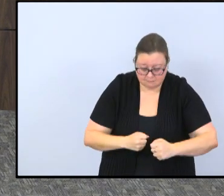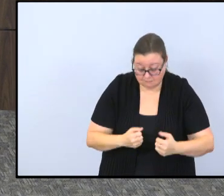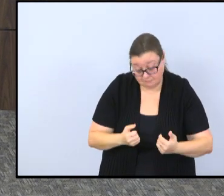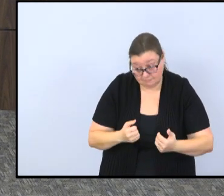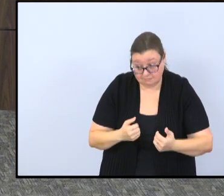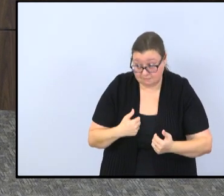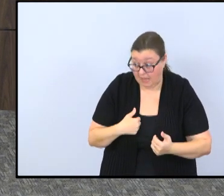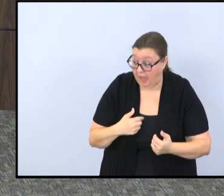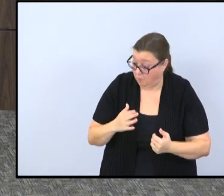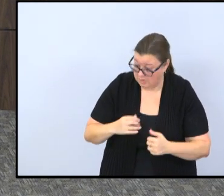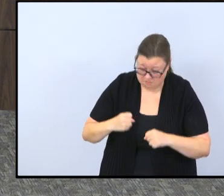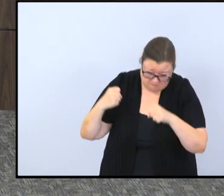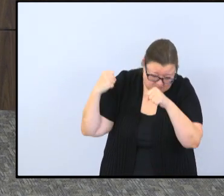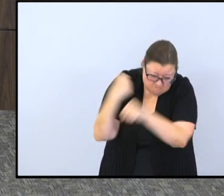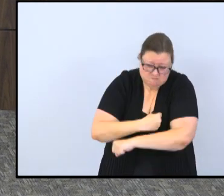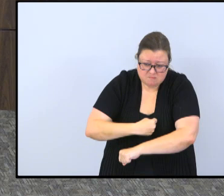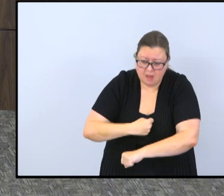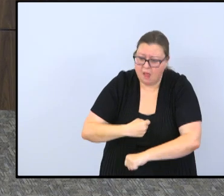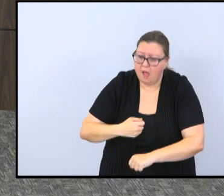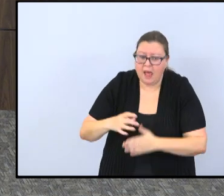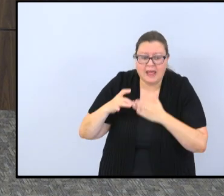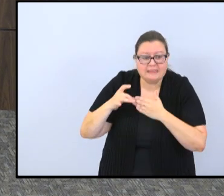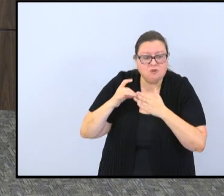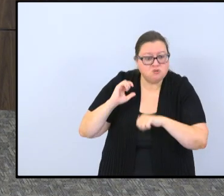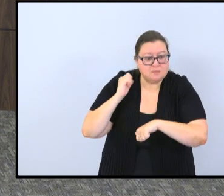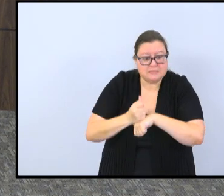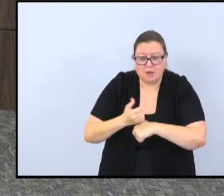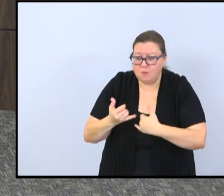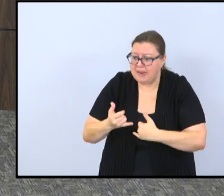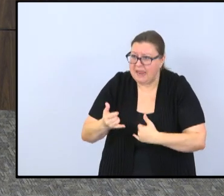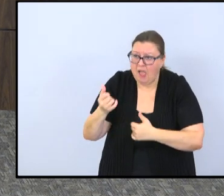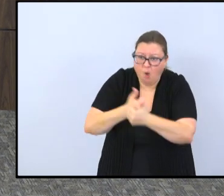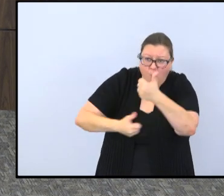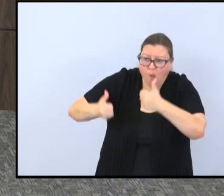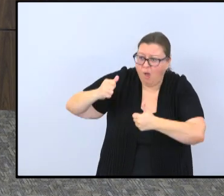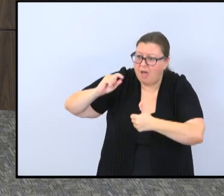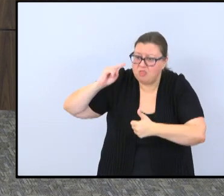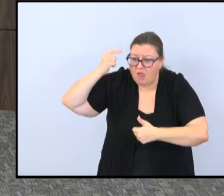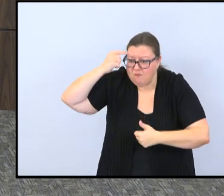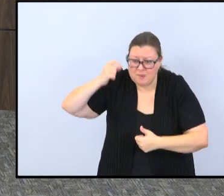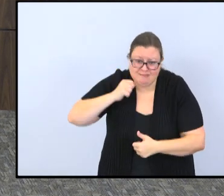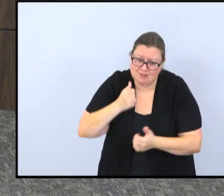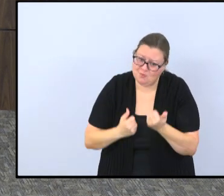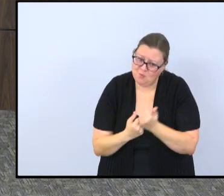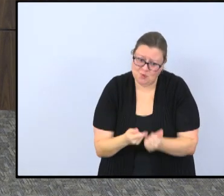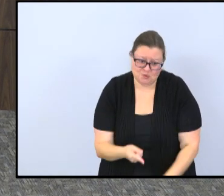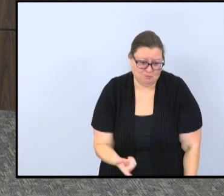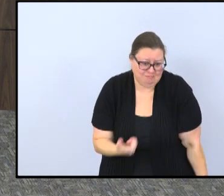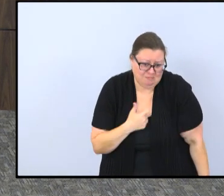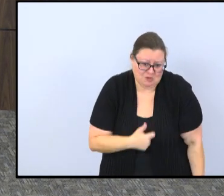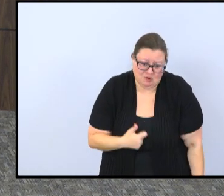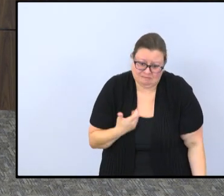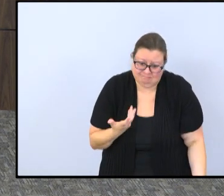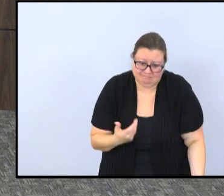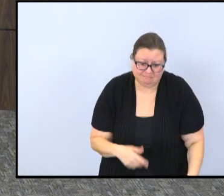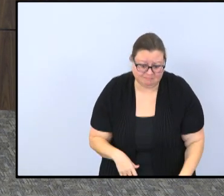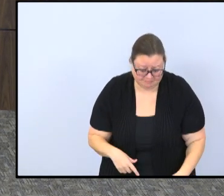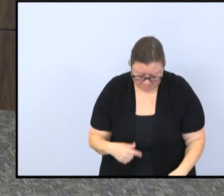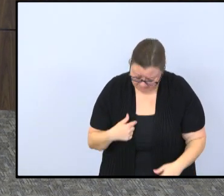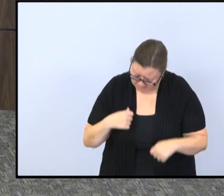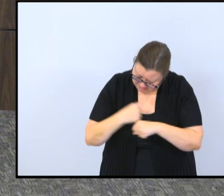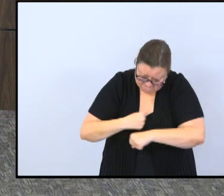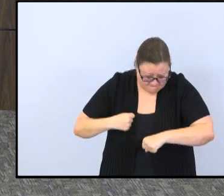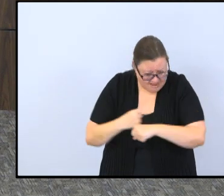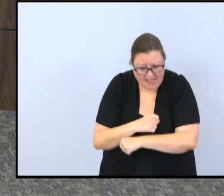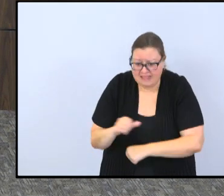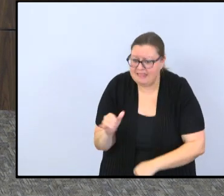And I'm going out. We don't have leadership in place right now that's supporting you. And I'm sorry about that. I am going to